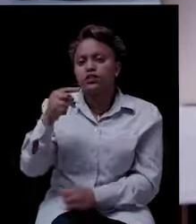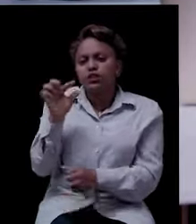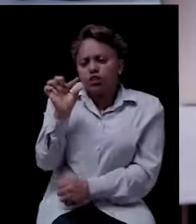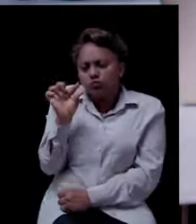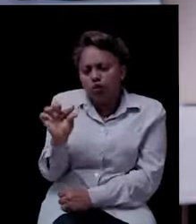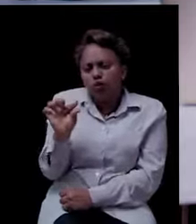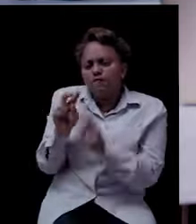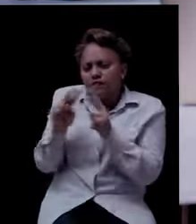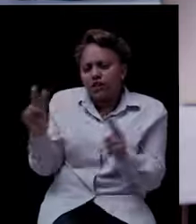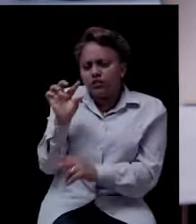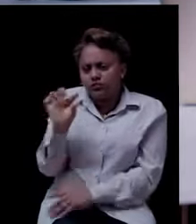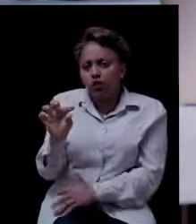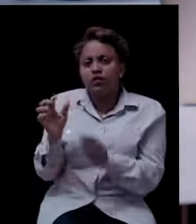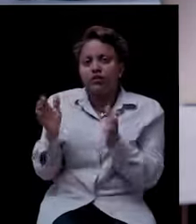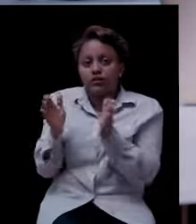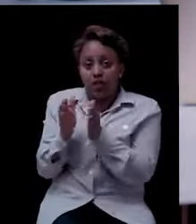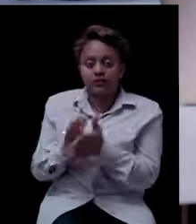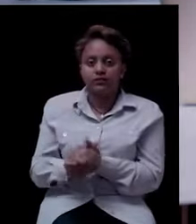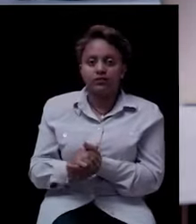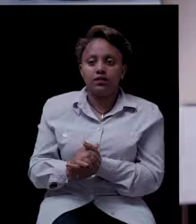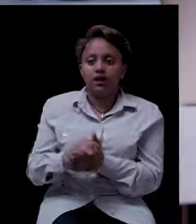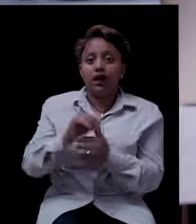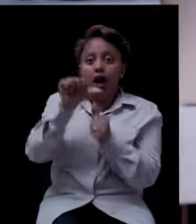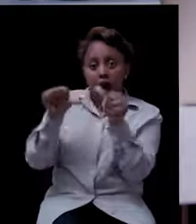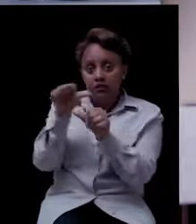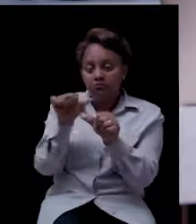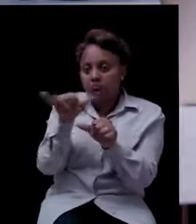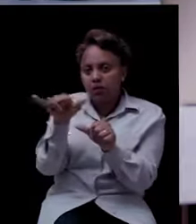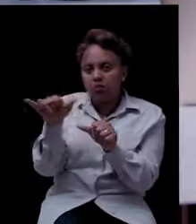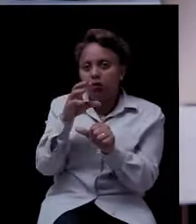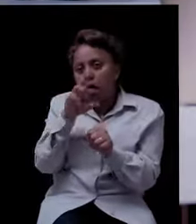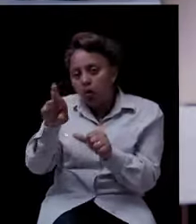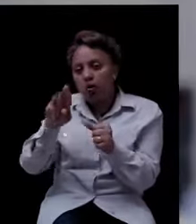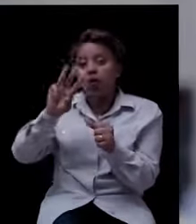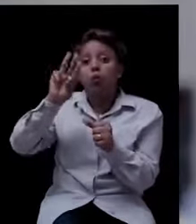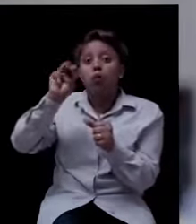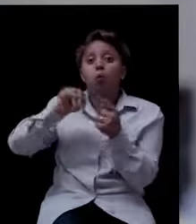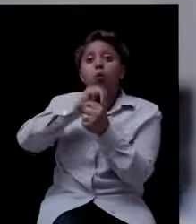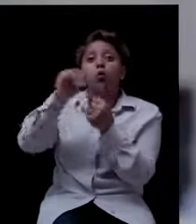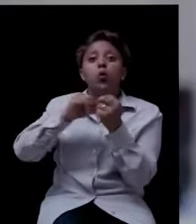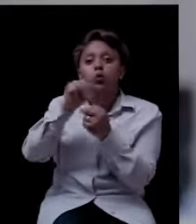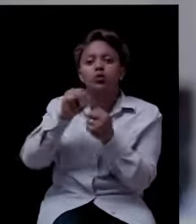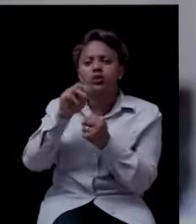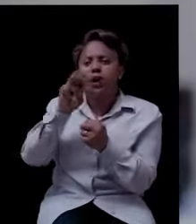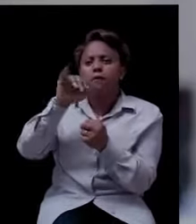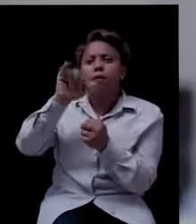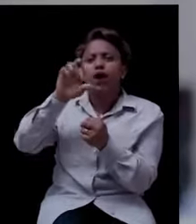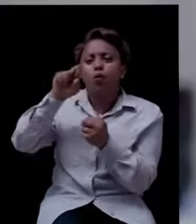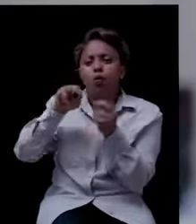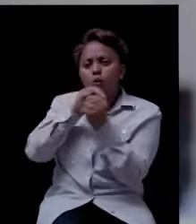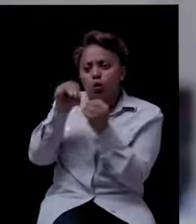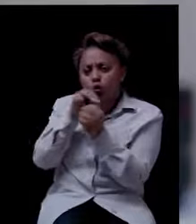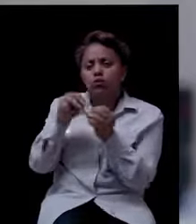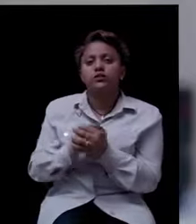size, and atoms and molecules and macromolecules. Materials show different properties at